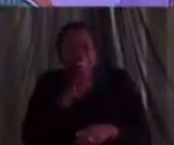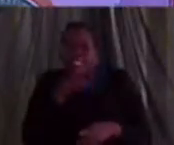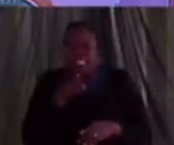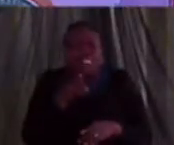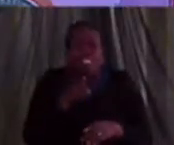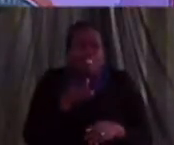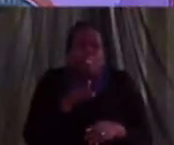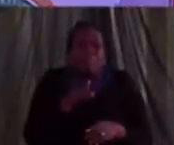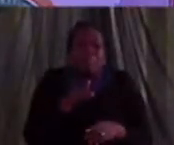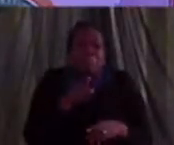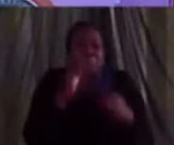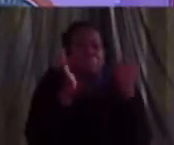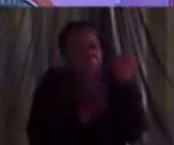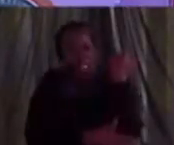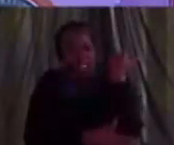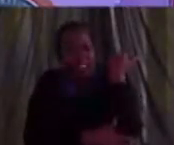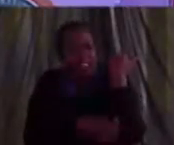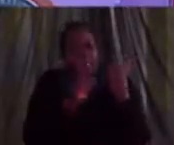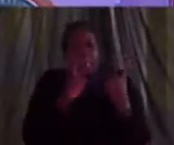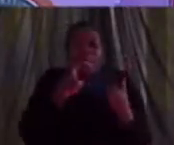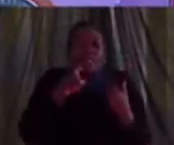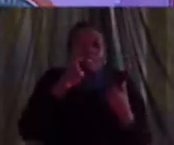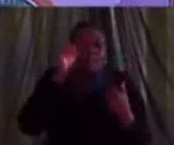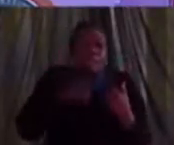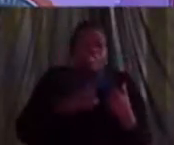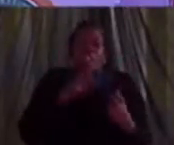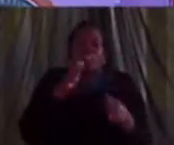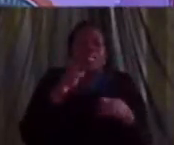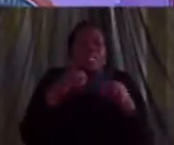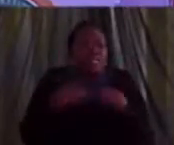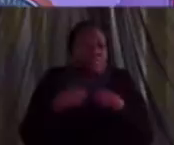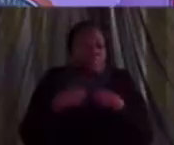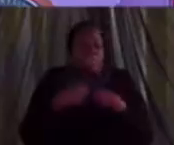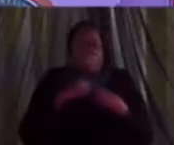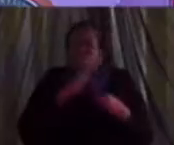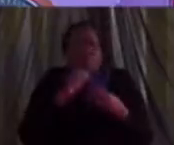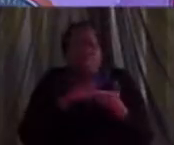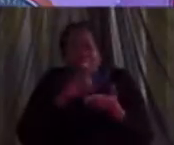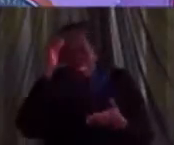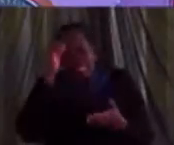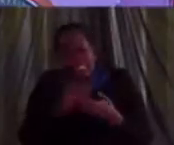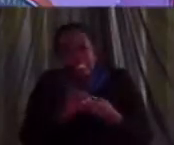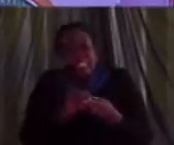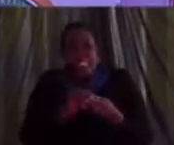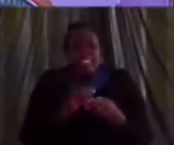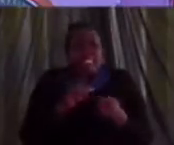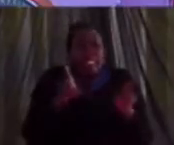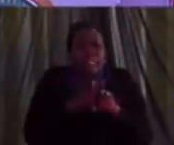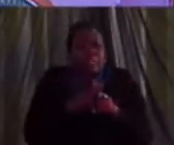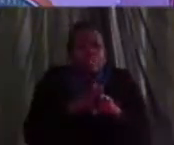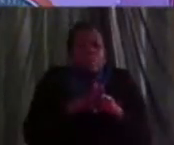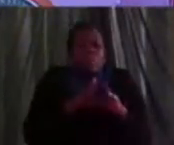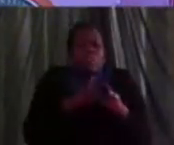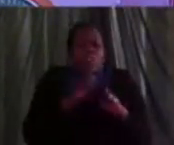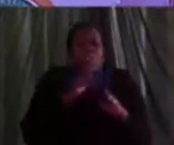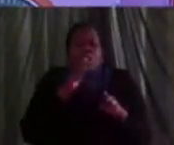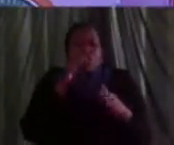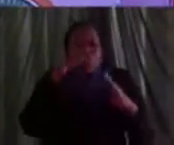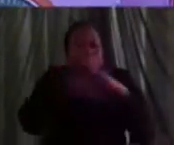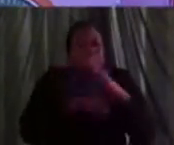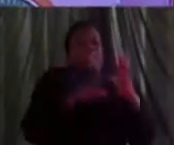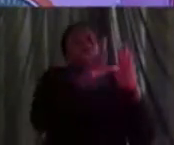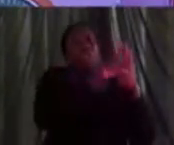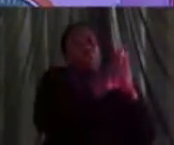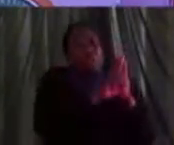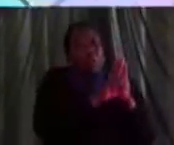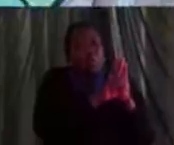not permissible, it should be eradicated, it should be outcasted. My words. That it's